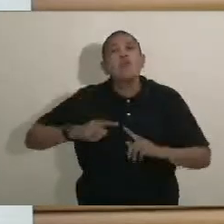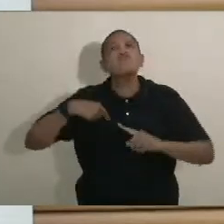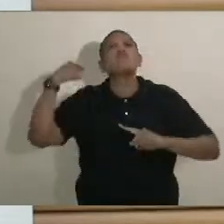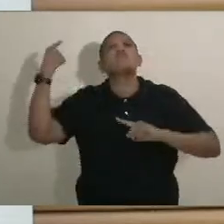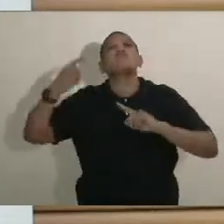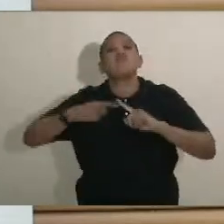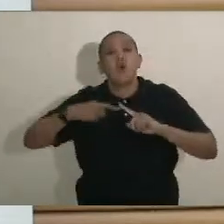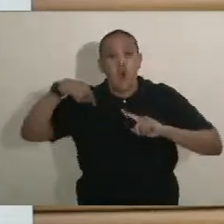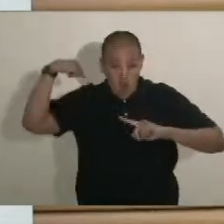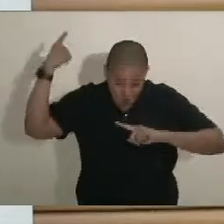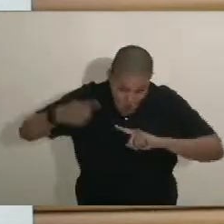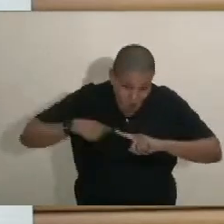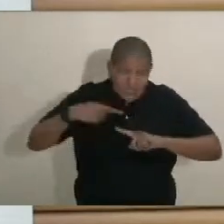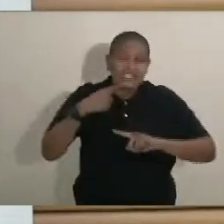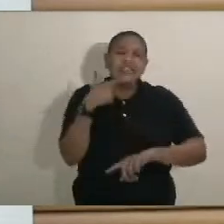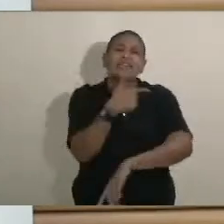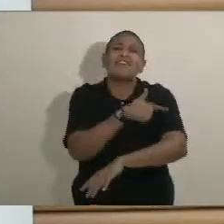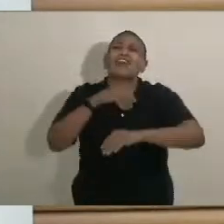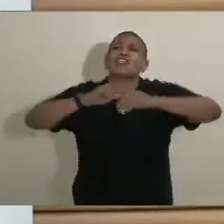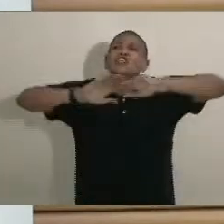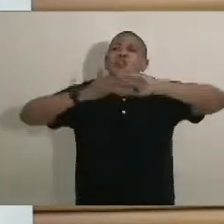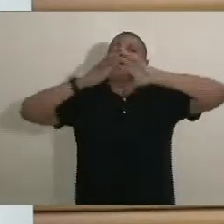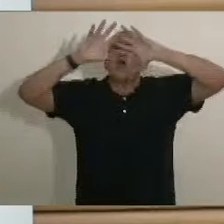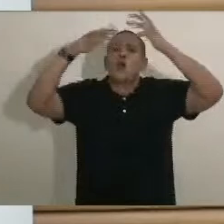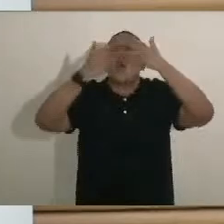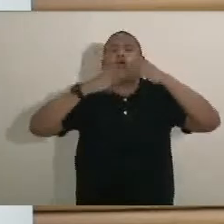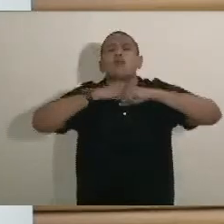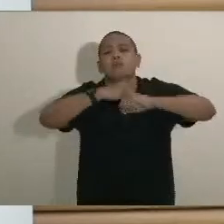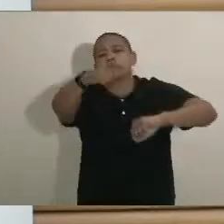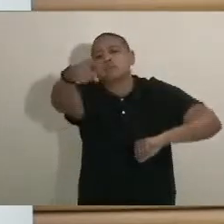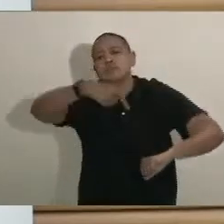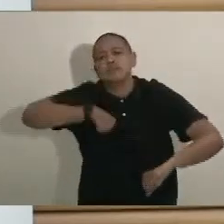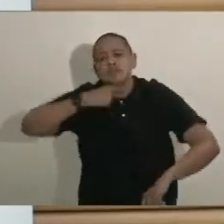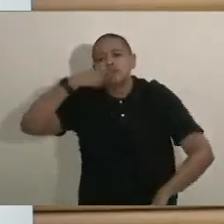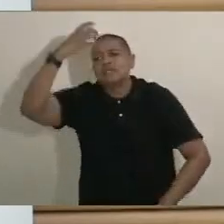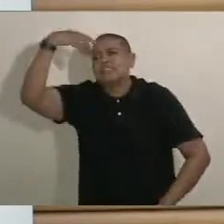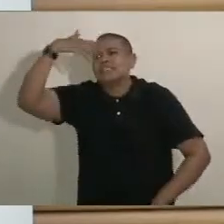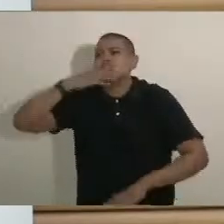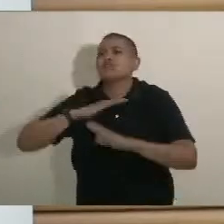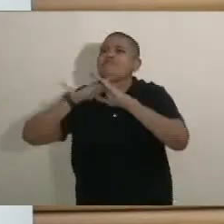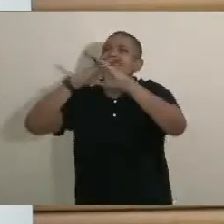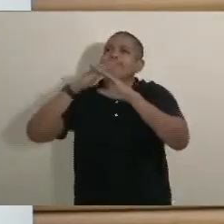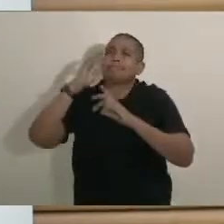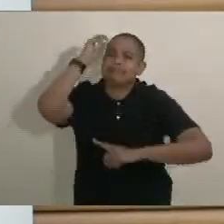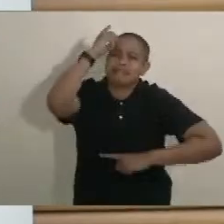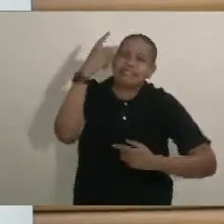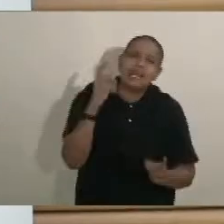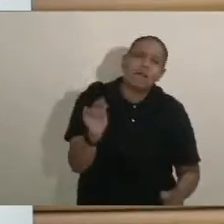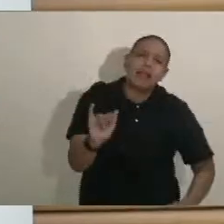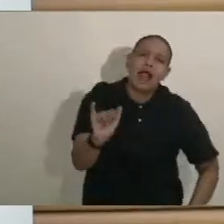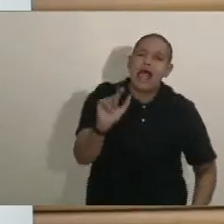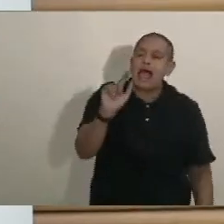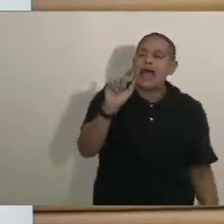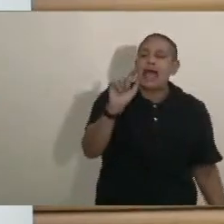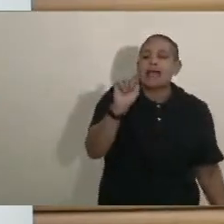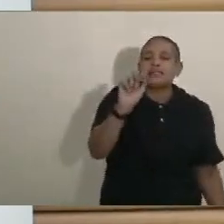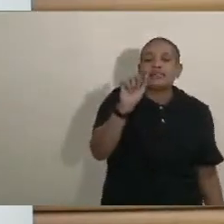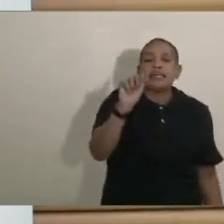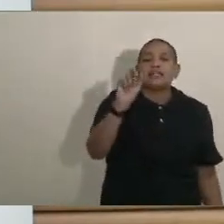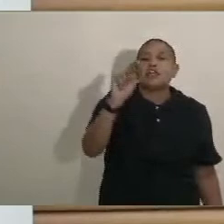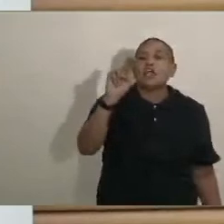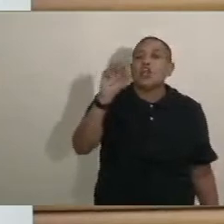vaccination in Jamaica and around the world has protected us against serious preventable diseases, things like tetanus